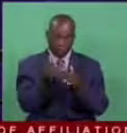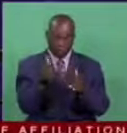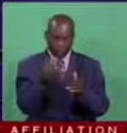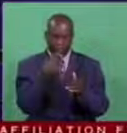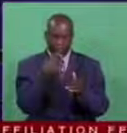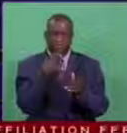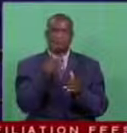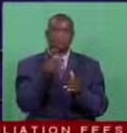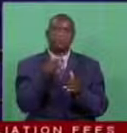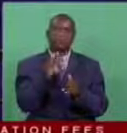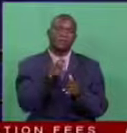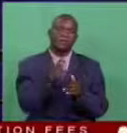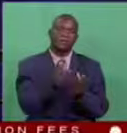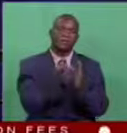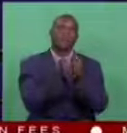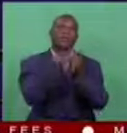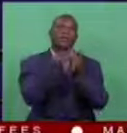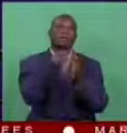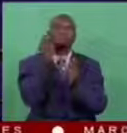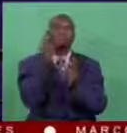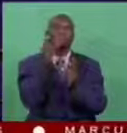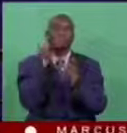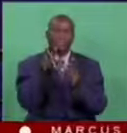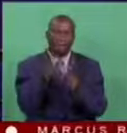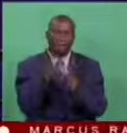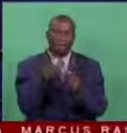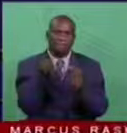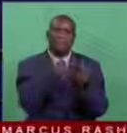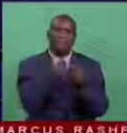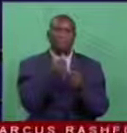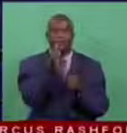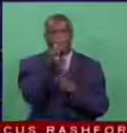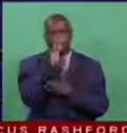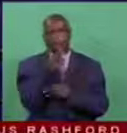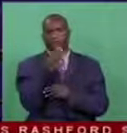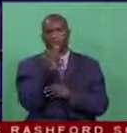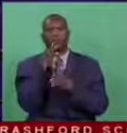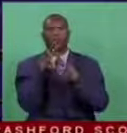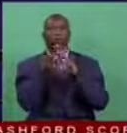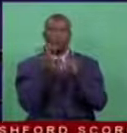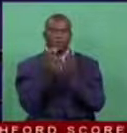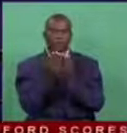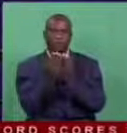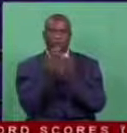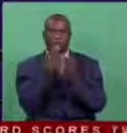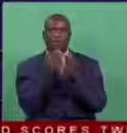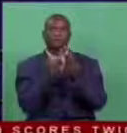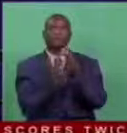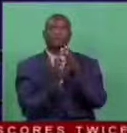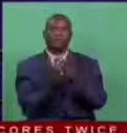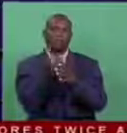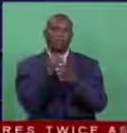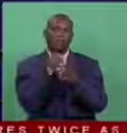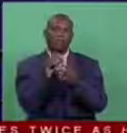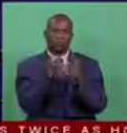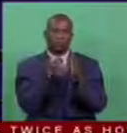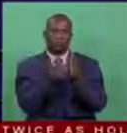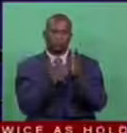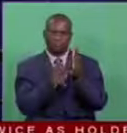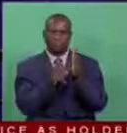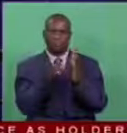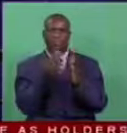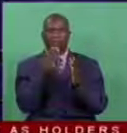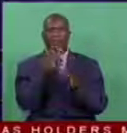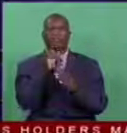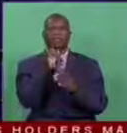grounds for conflict. The moment we are able to build a world where the sustainable development goals are a reality, anchored in SDG